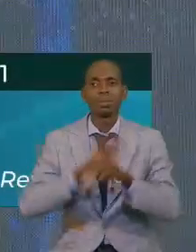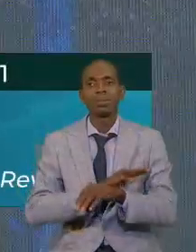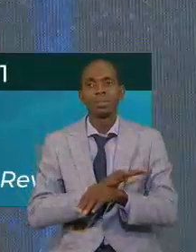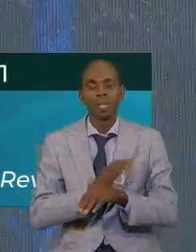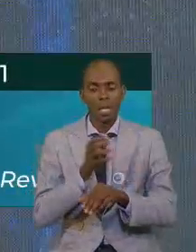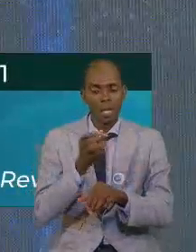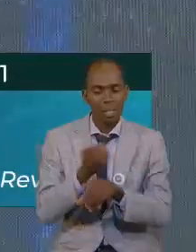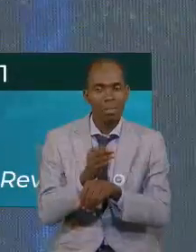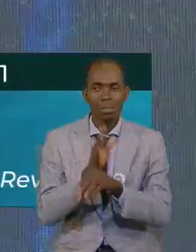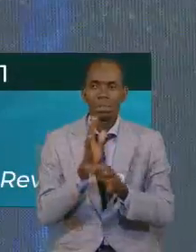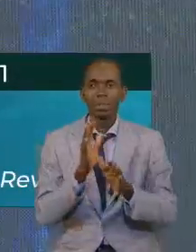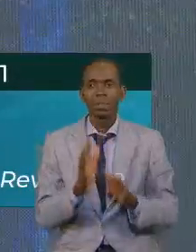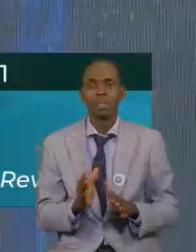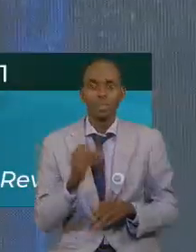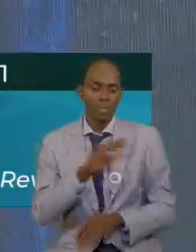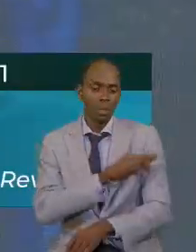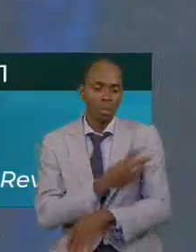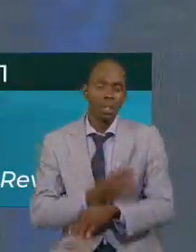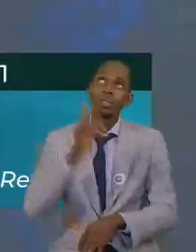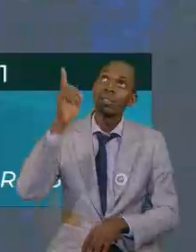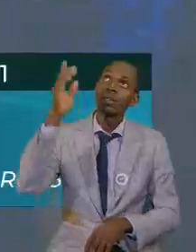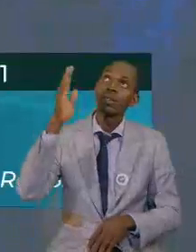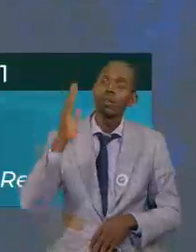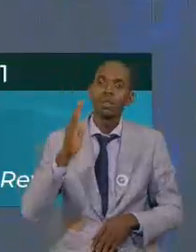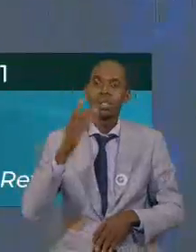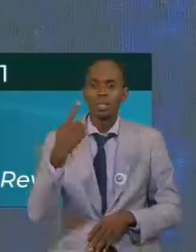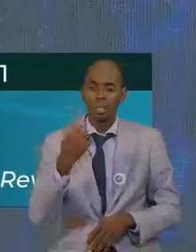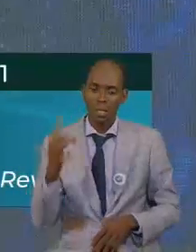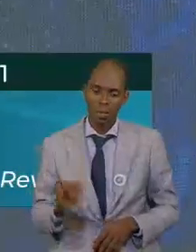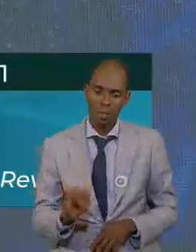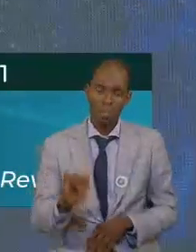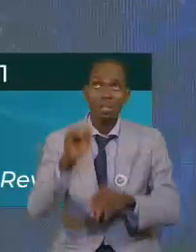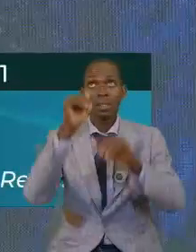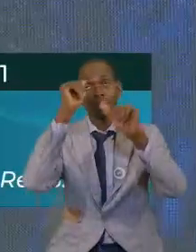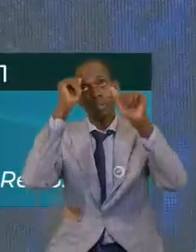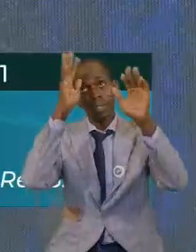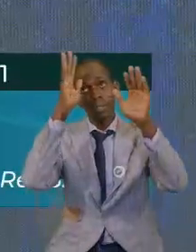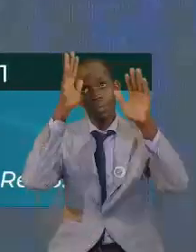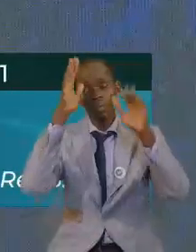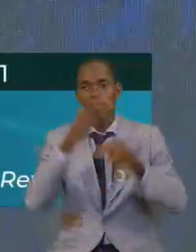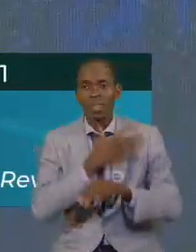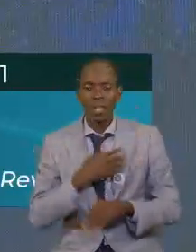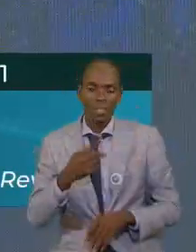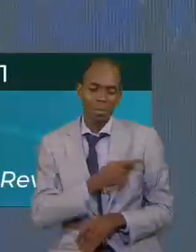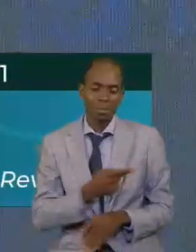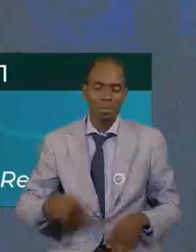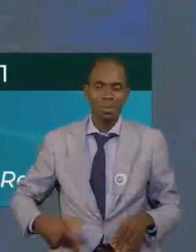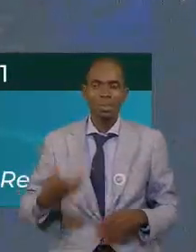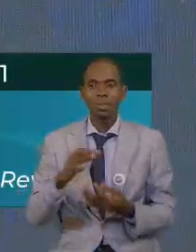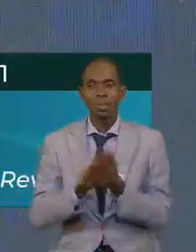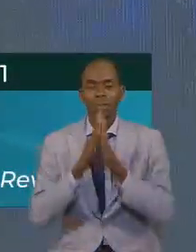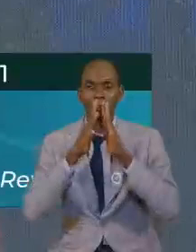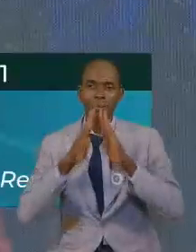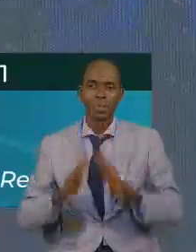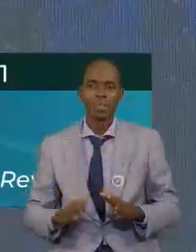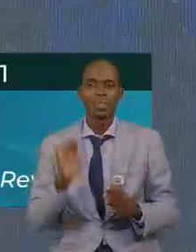Counselor, the Mighty God, the Everlasting Father, and the Prince of Peace. That's